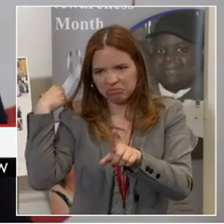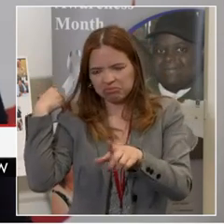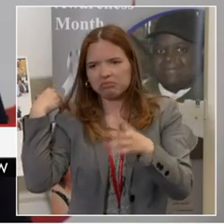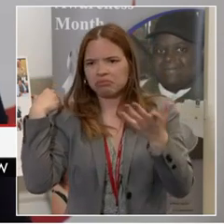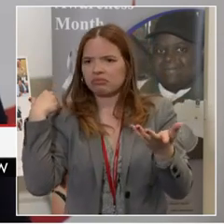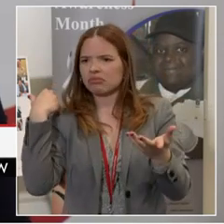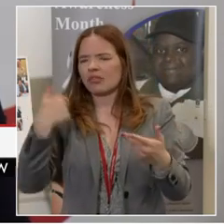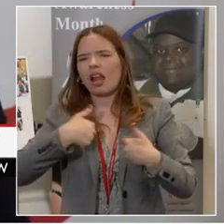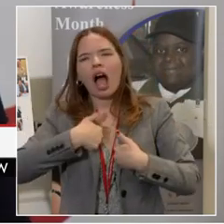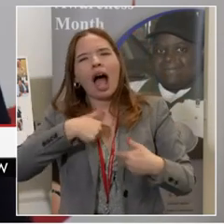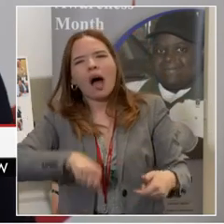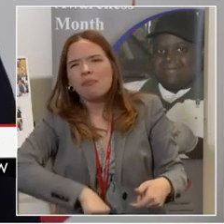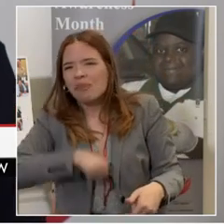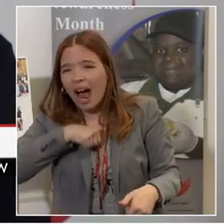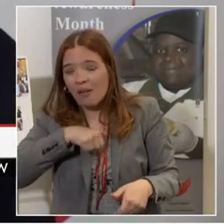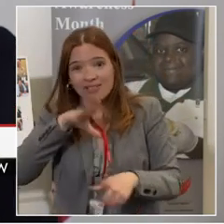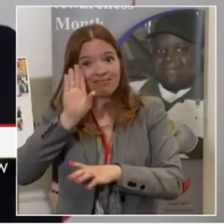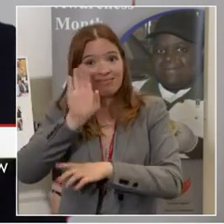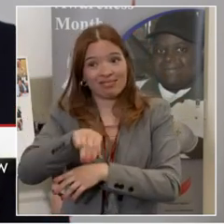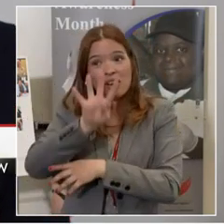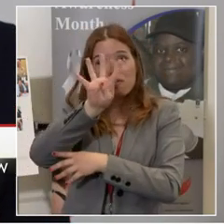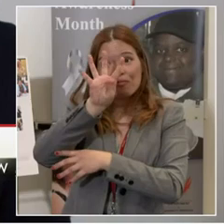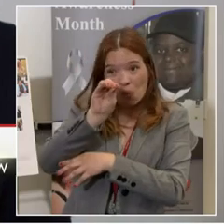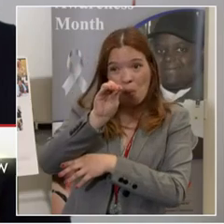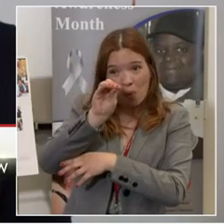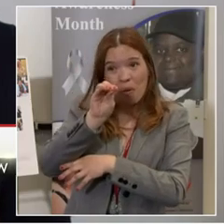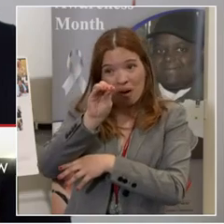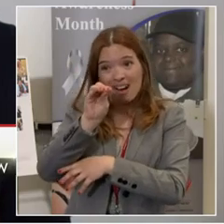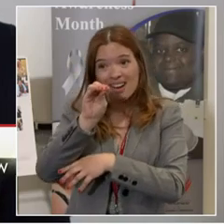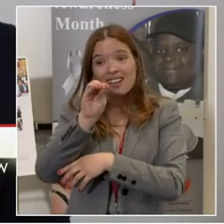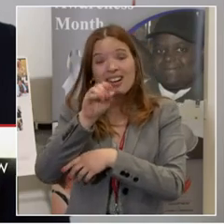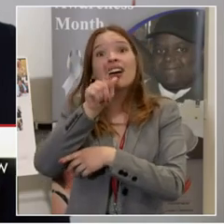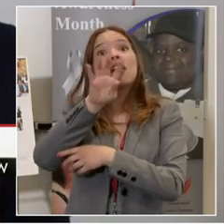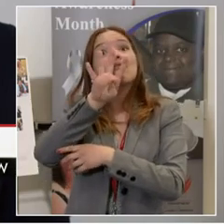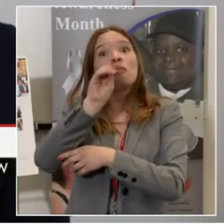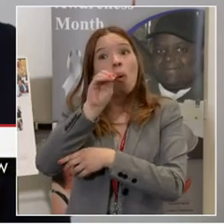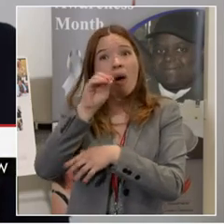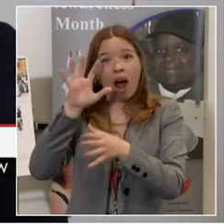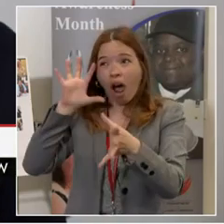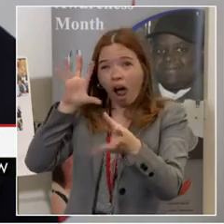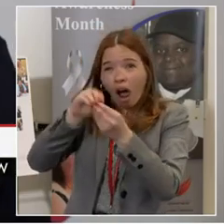class action lawsuit, Evans versus Bowser.